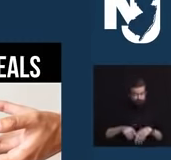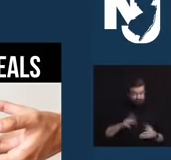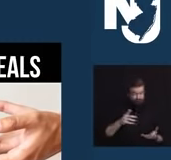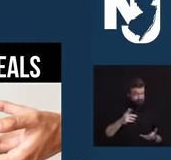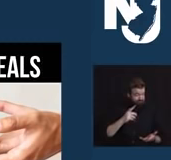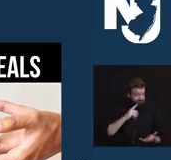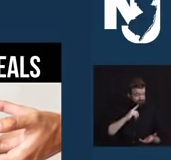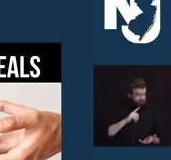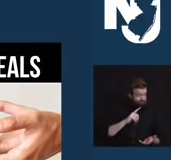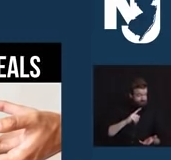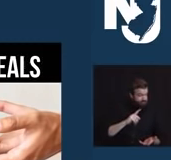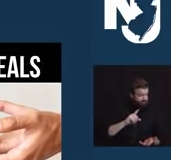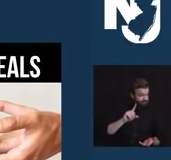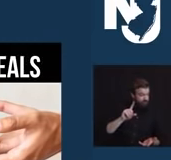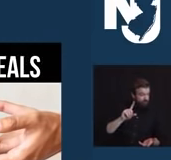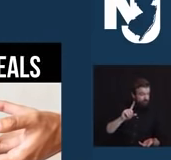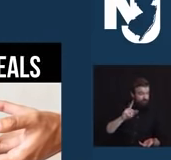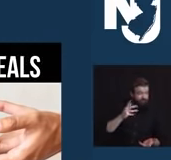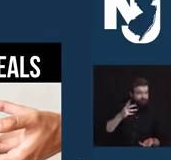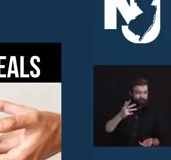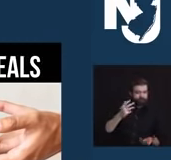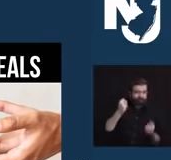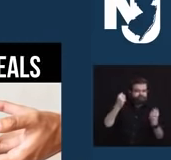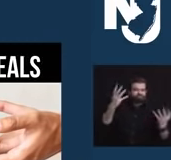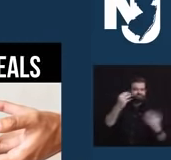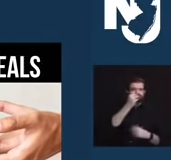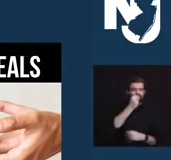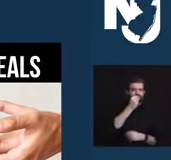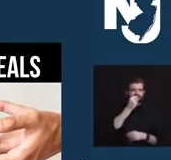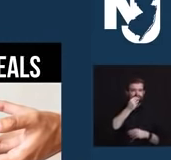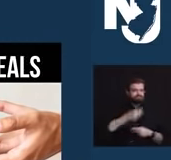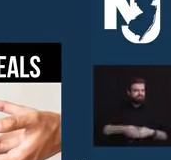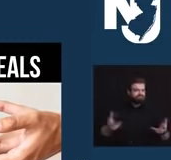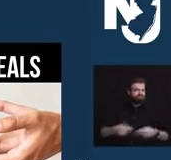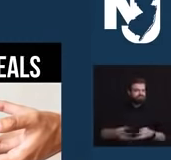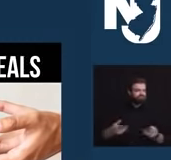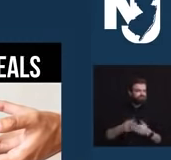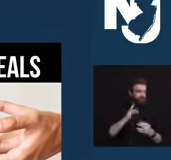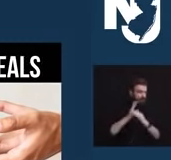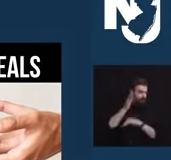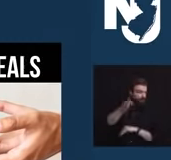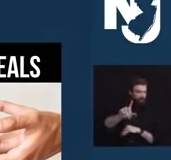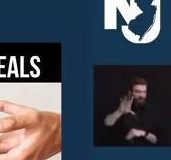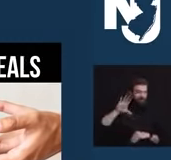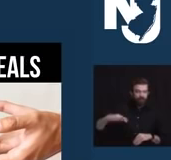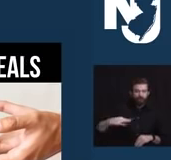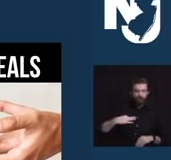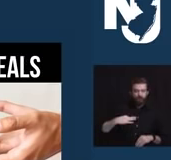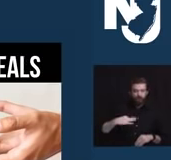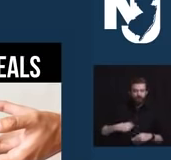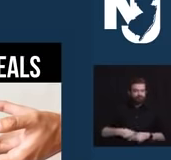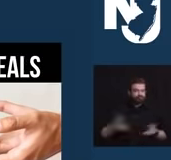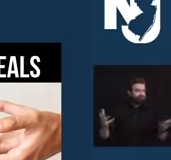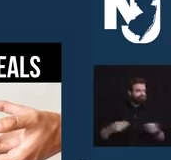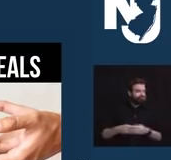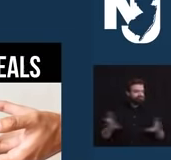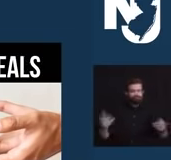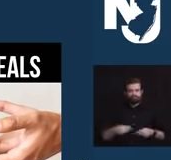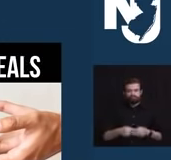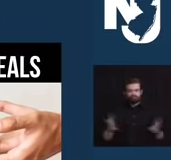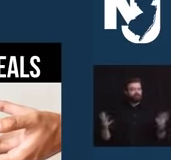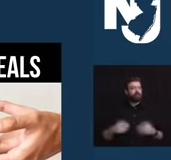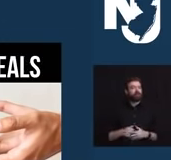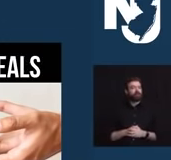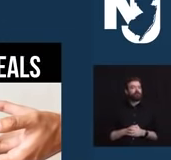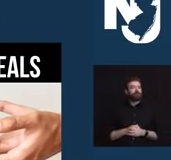on a small army of more than 100 volunteers to deliver them. For her tremendous efforts, Stacy was